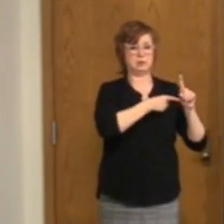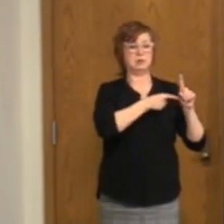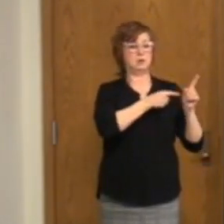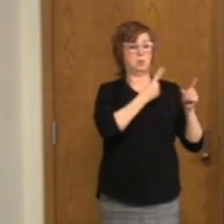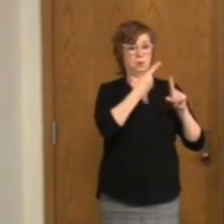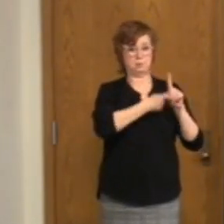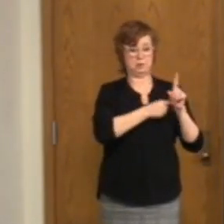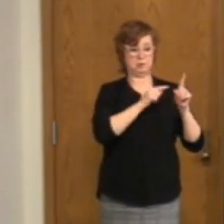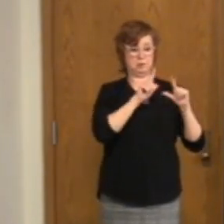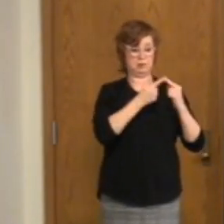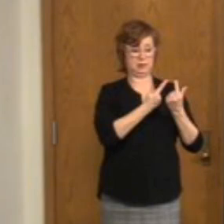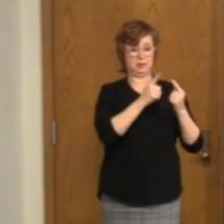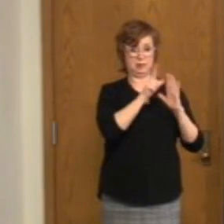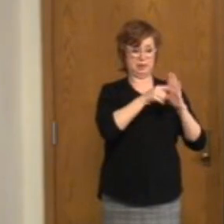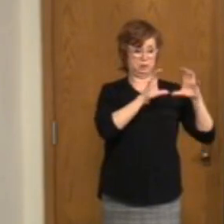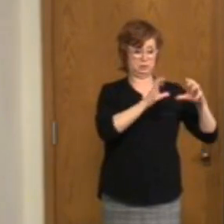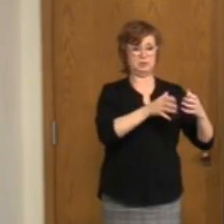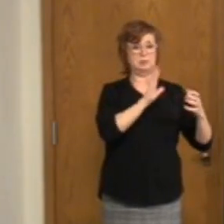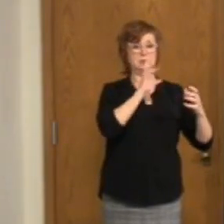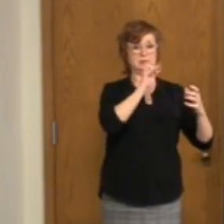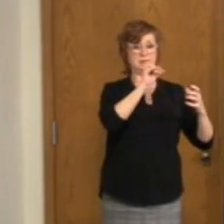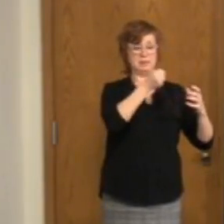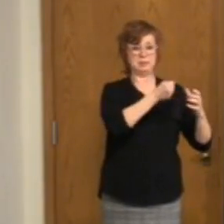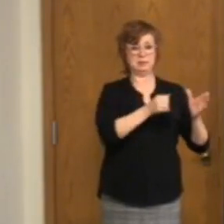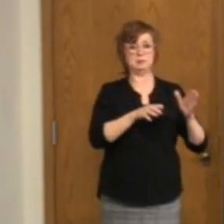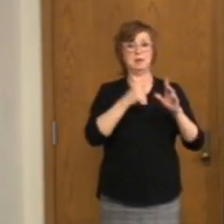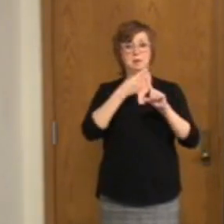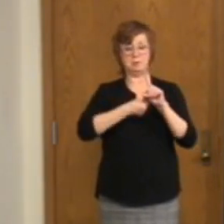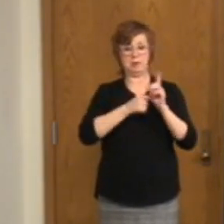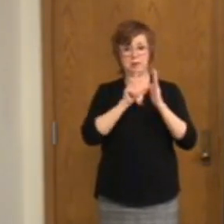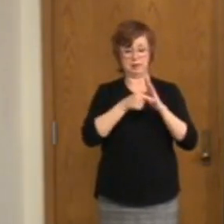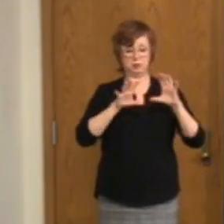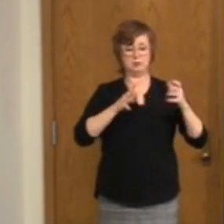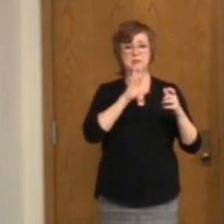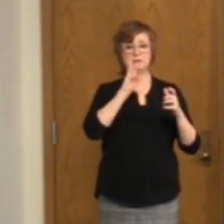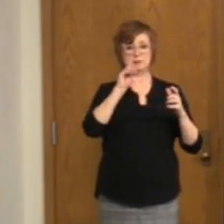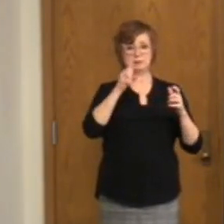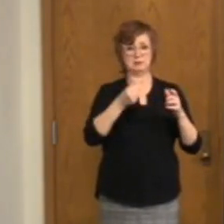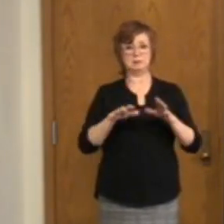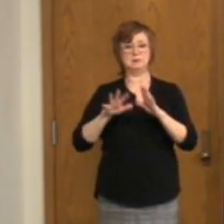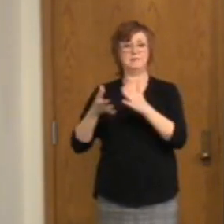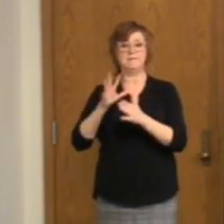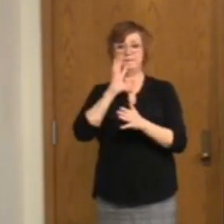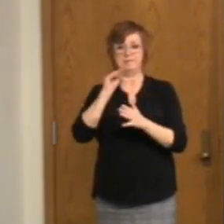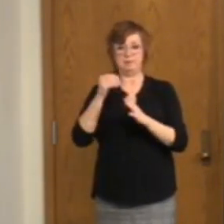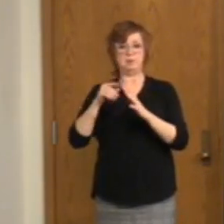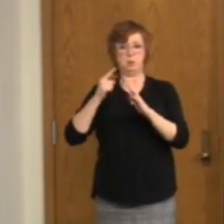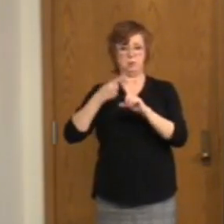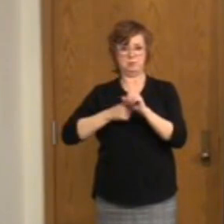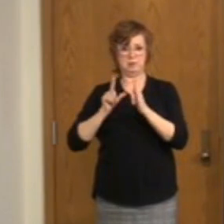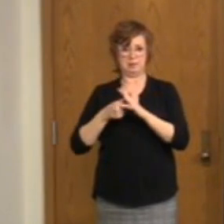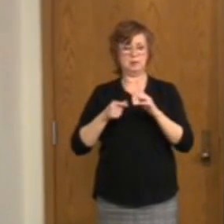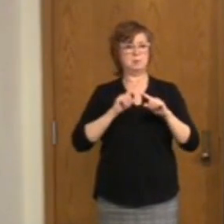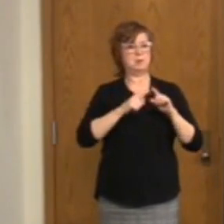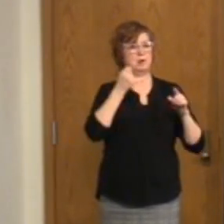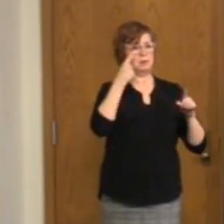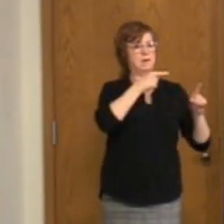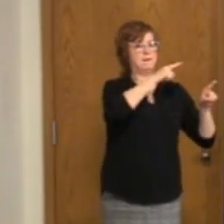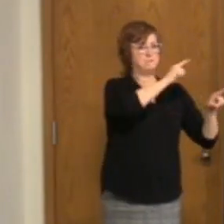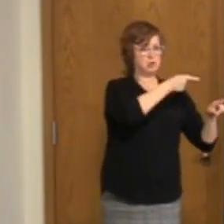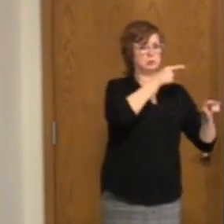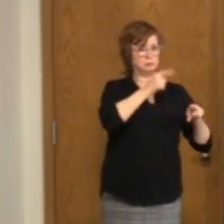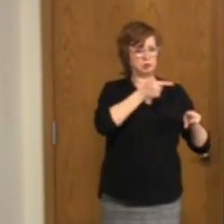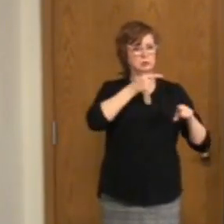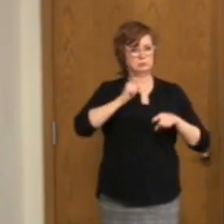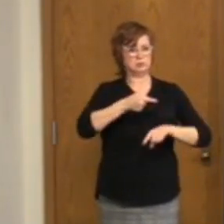those 10-year age groups, you're, addressing the most serious outcomes from COVID first. But having said that, maybe not right